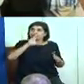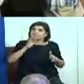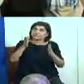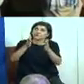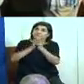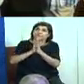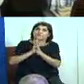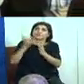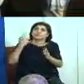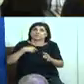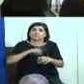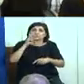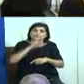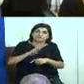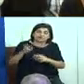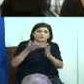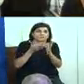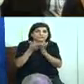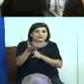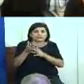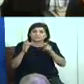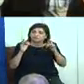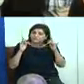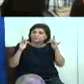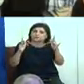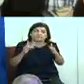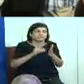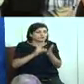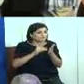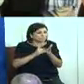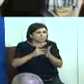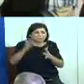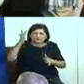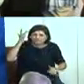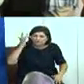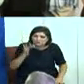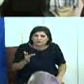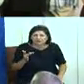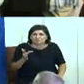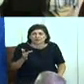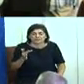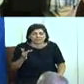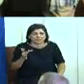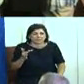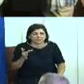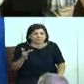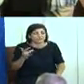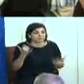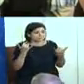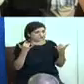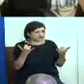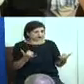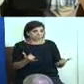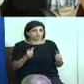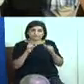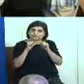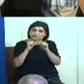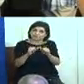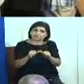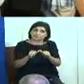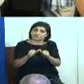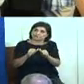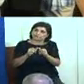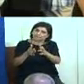us to journey through a desert. And we often ask, why? And now you continue to ask